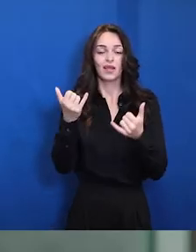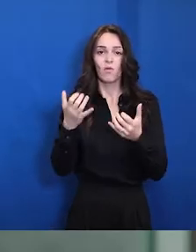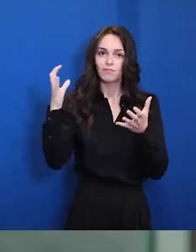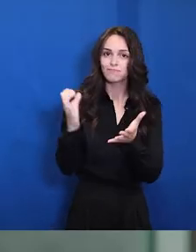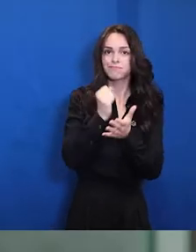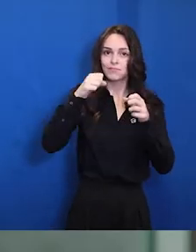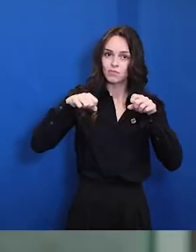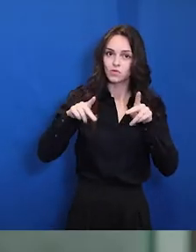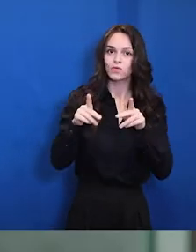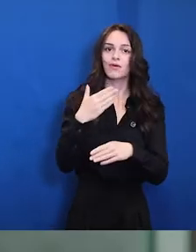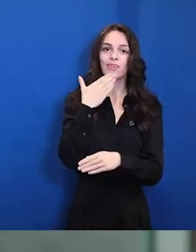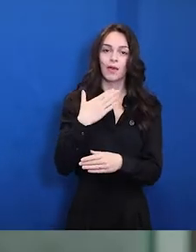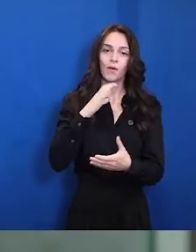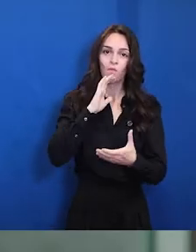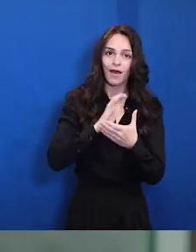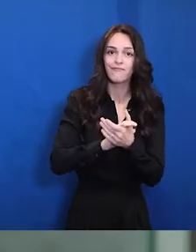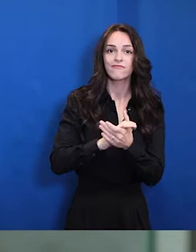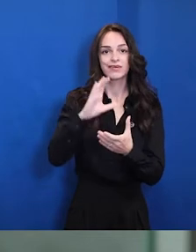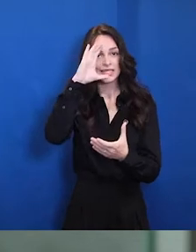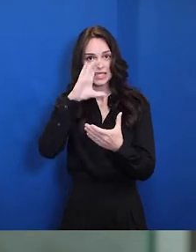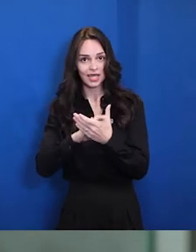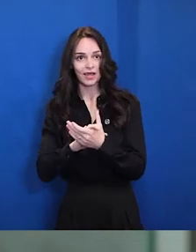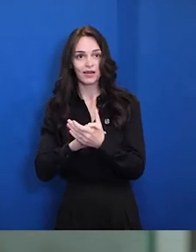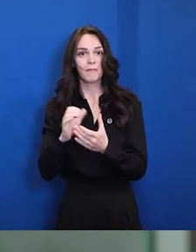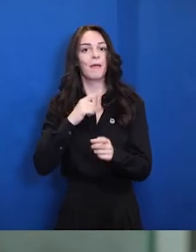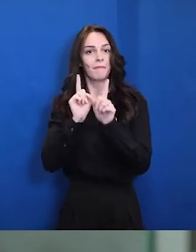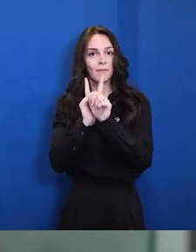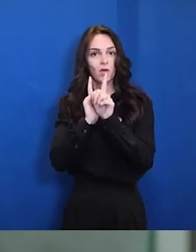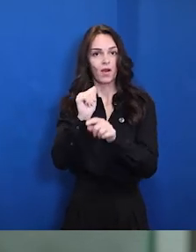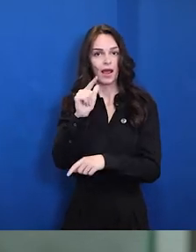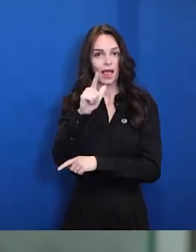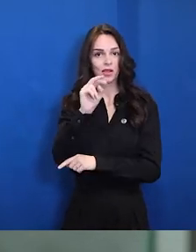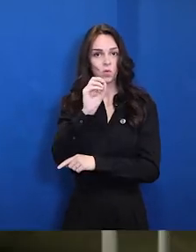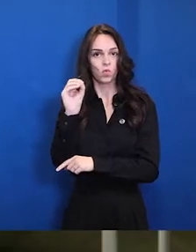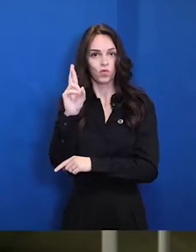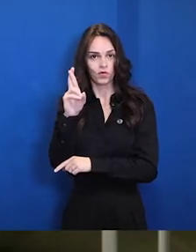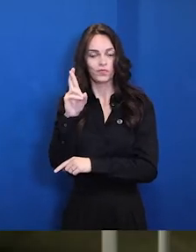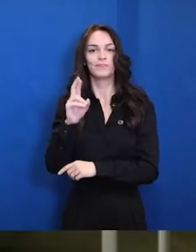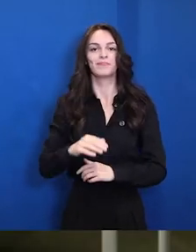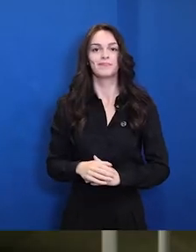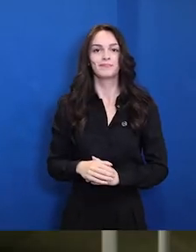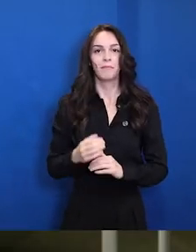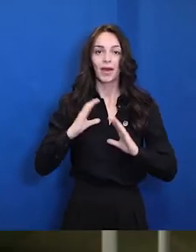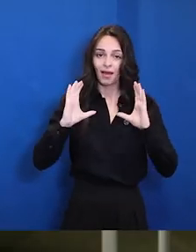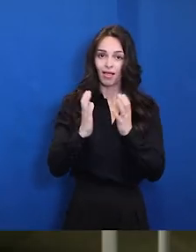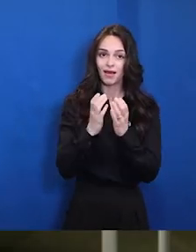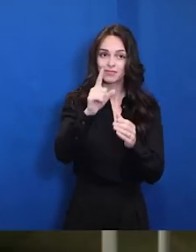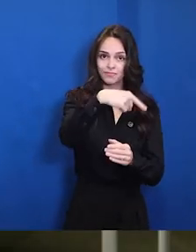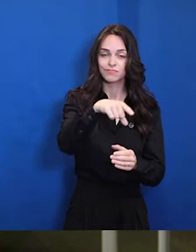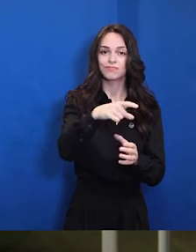this opportunity to thank my wife, my son, and my mentor, Eleanor. To my